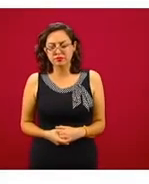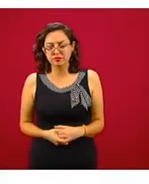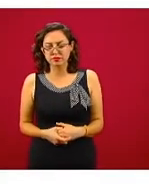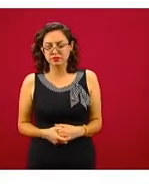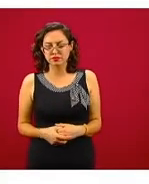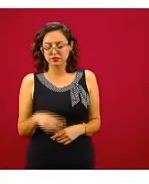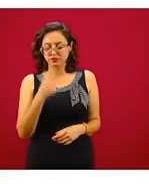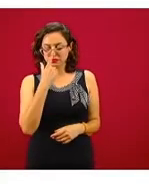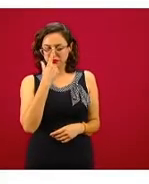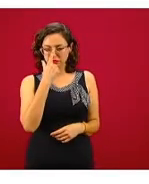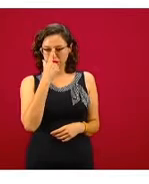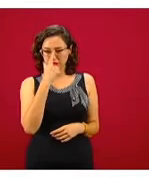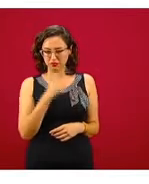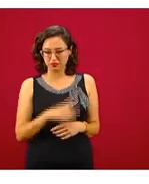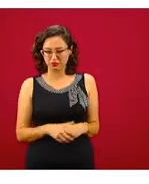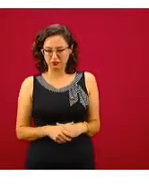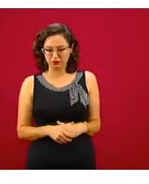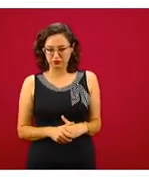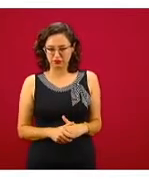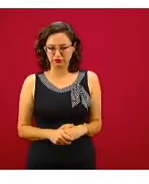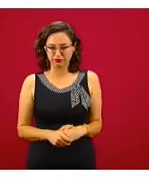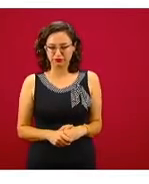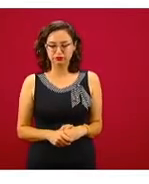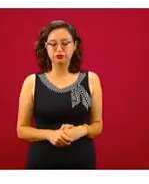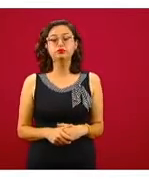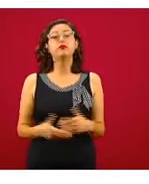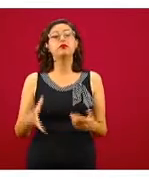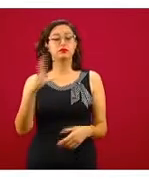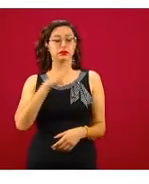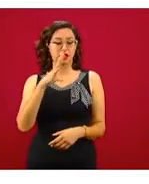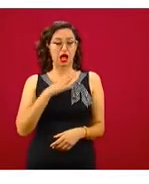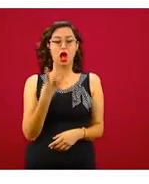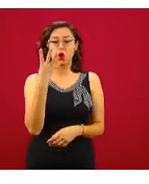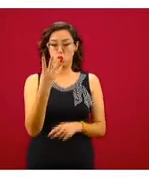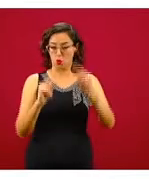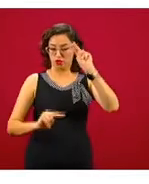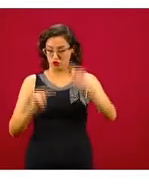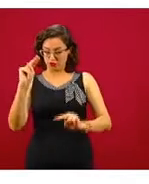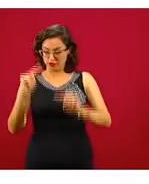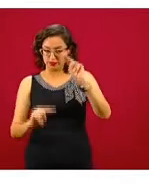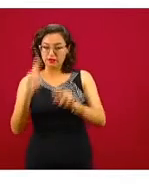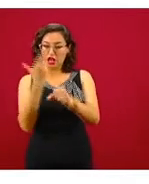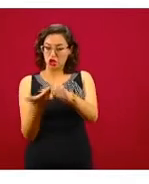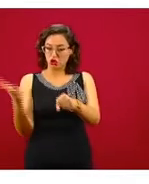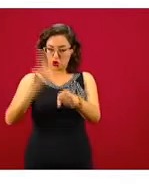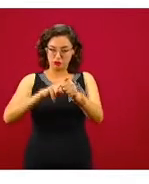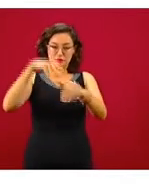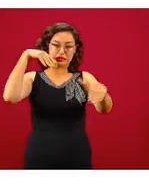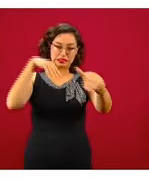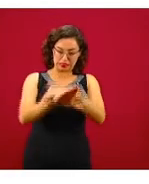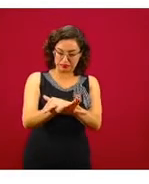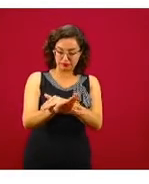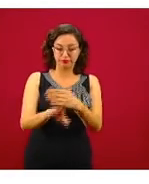This is also an important statistic, which is the fatality